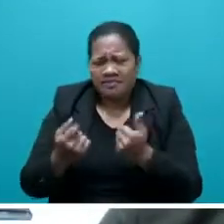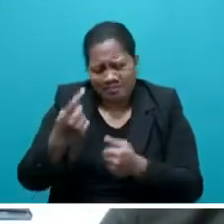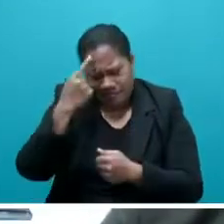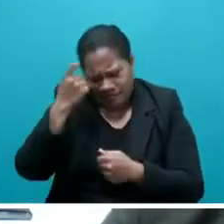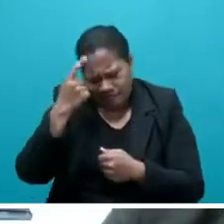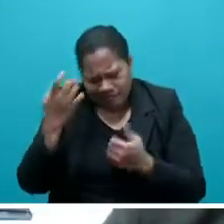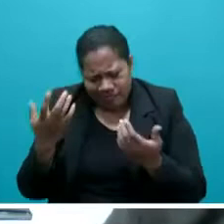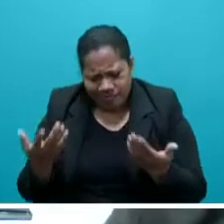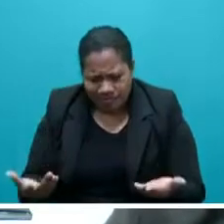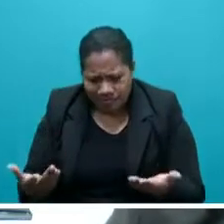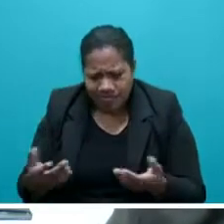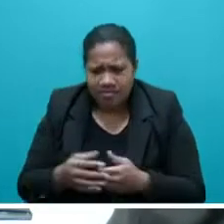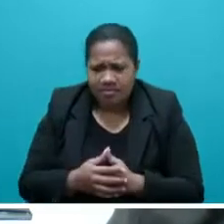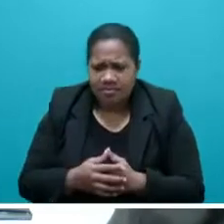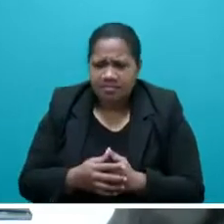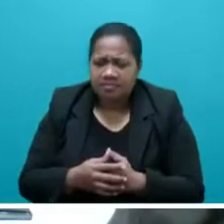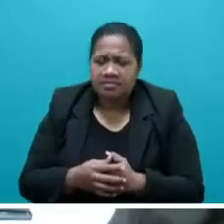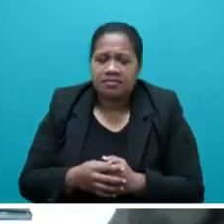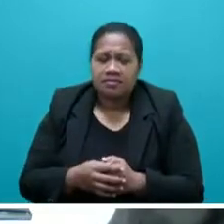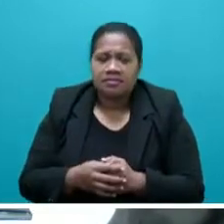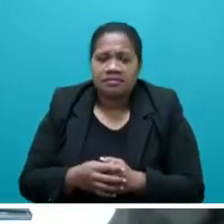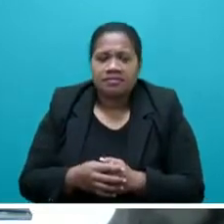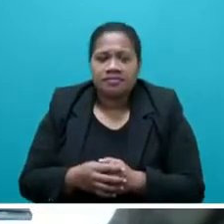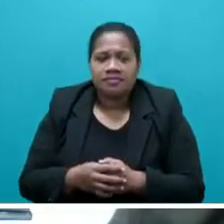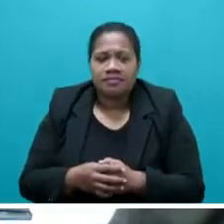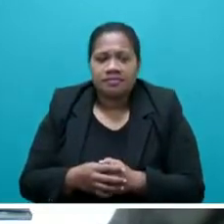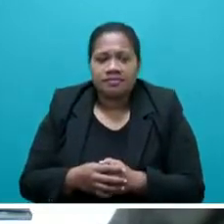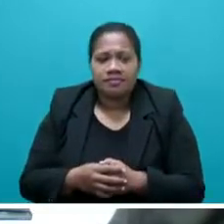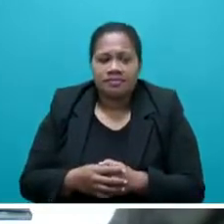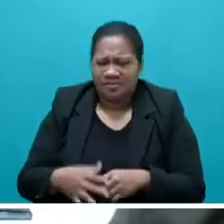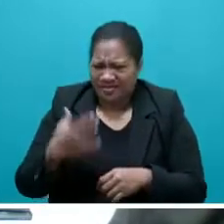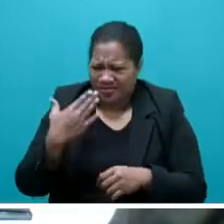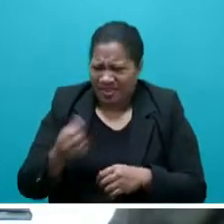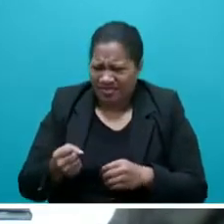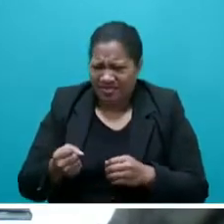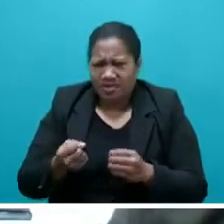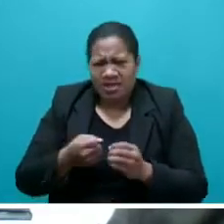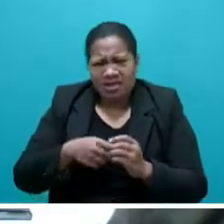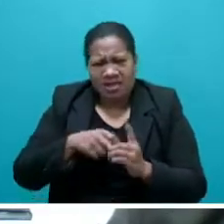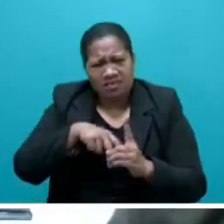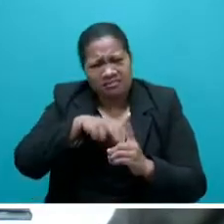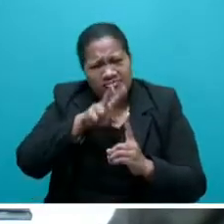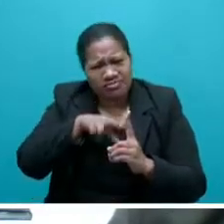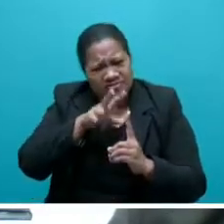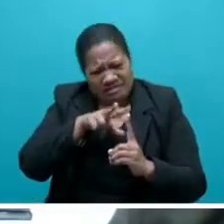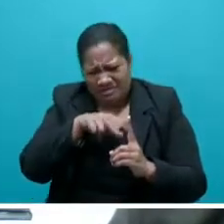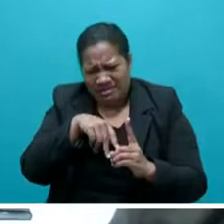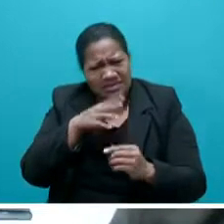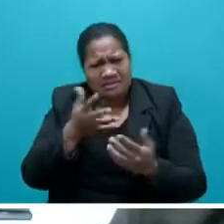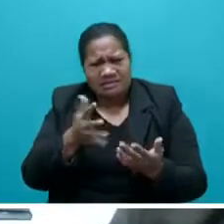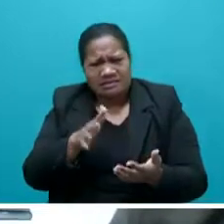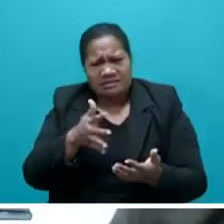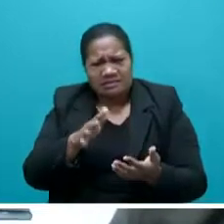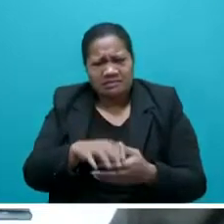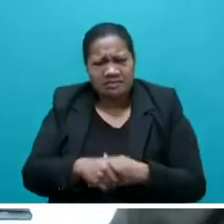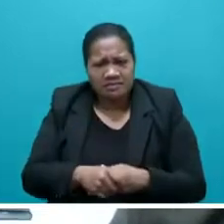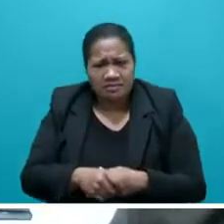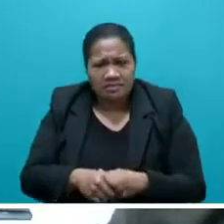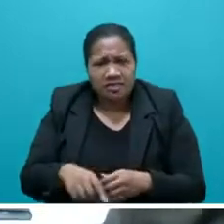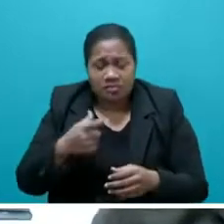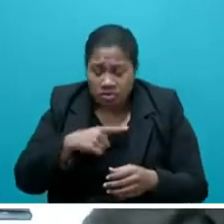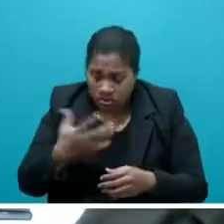and ethical bankruptcy too, inaptitude. There's been a failure, as demonstrated throughout the week, of the opposition to grasp some very